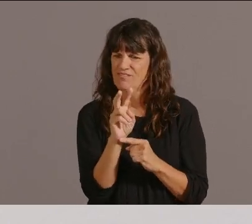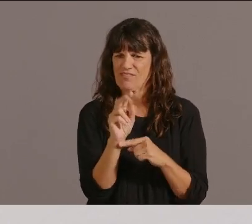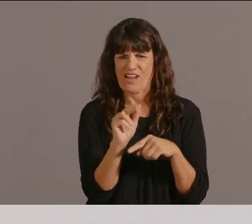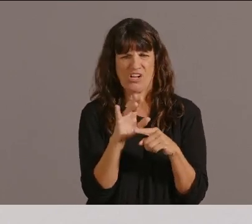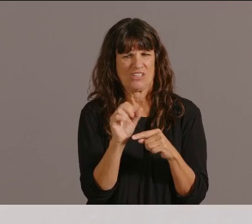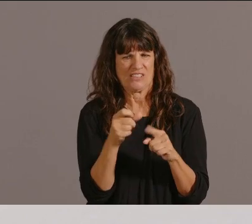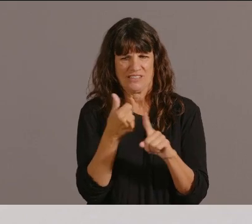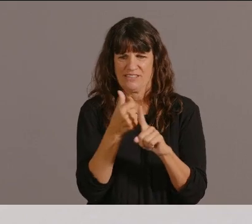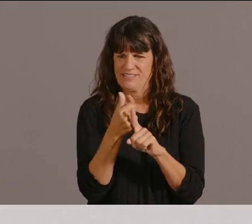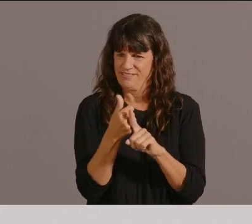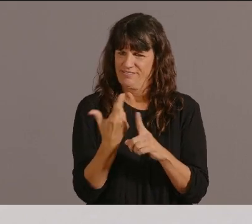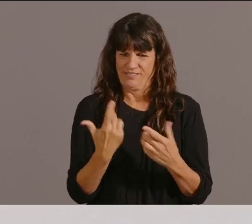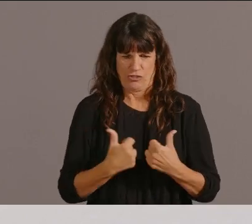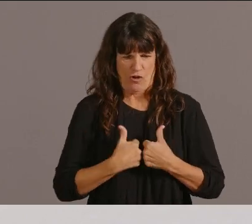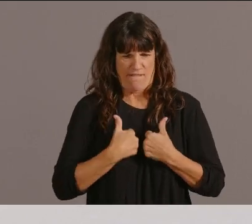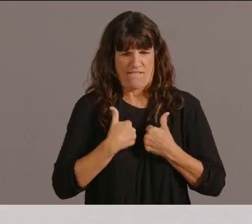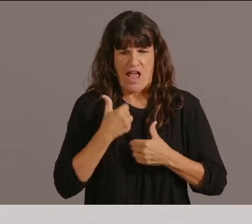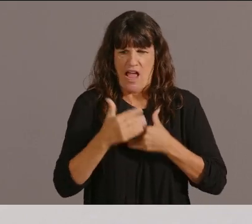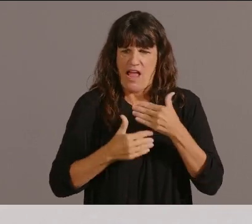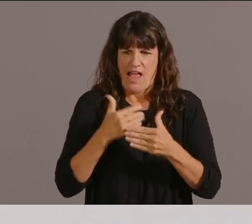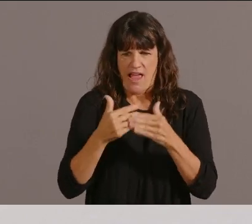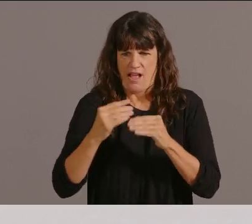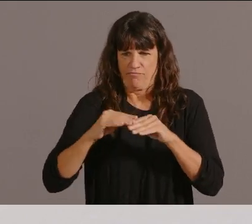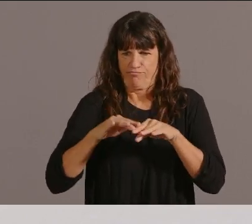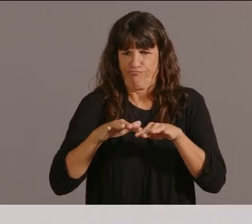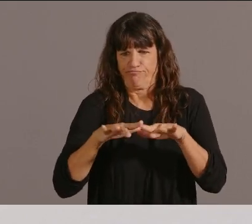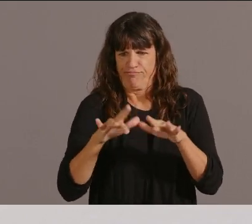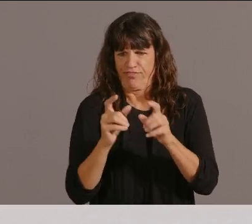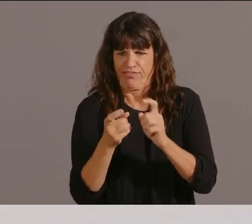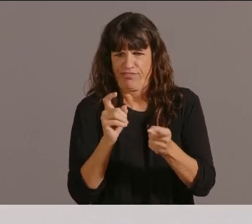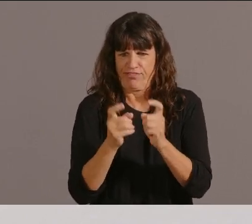worrisome when we do see them. We do have